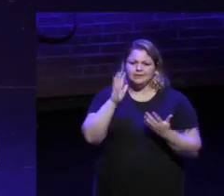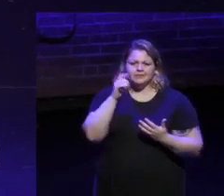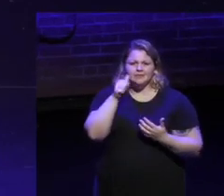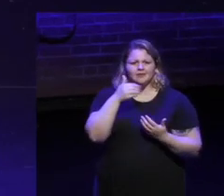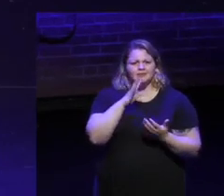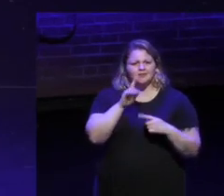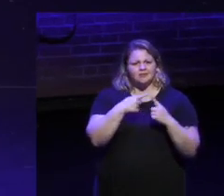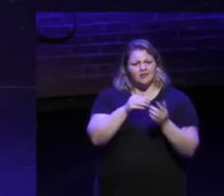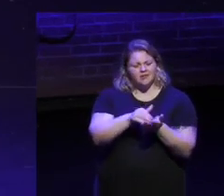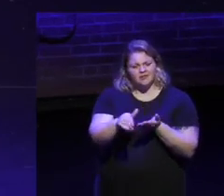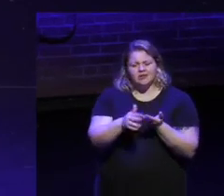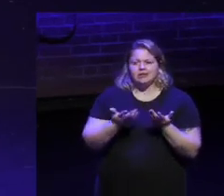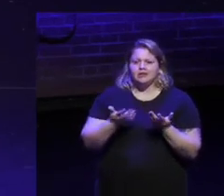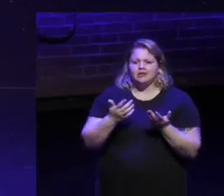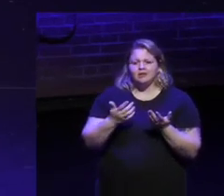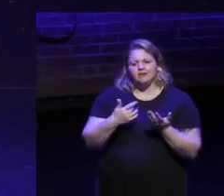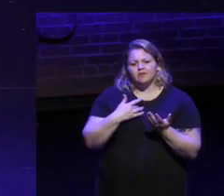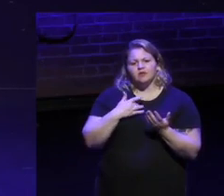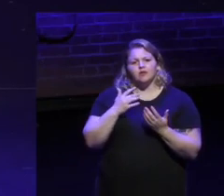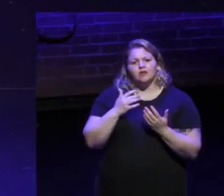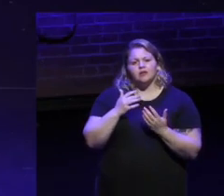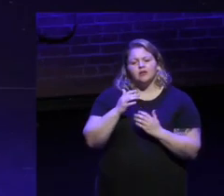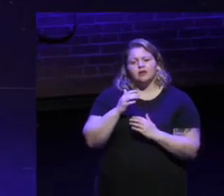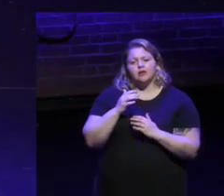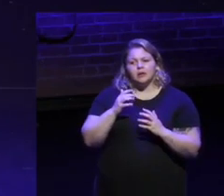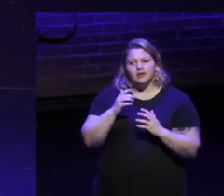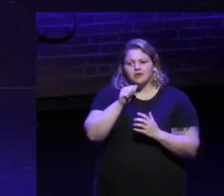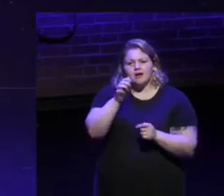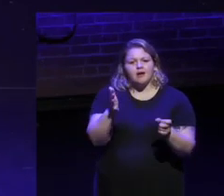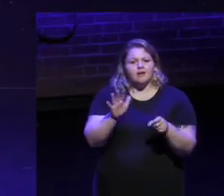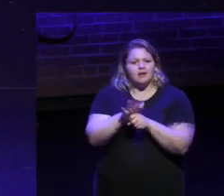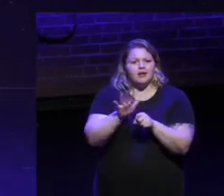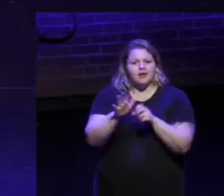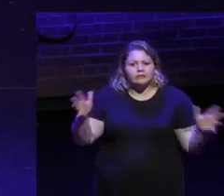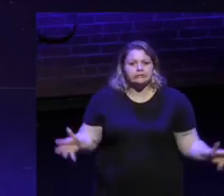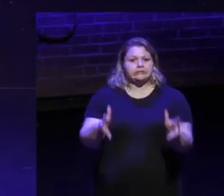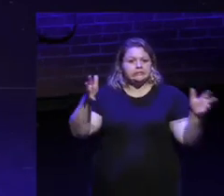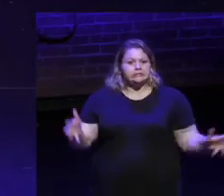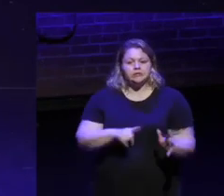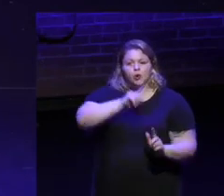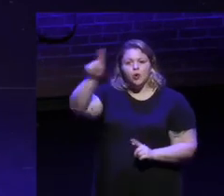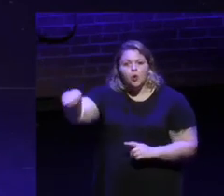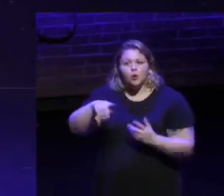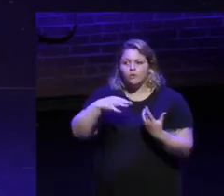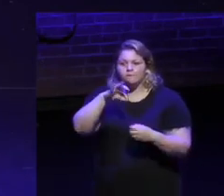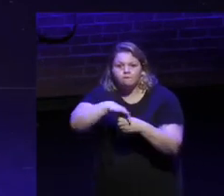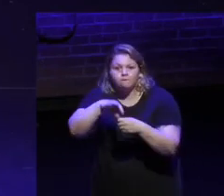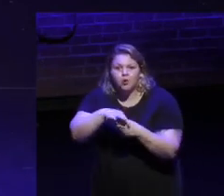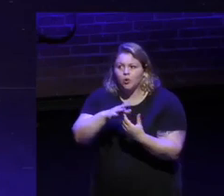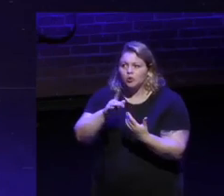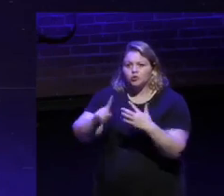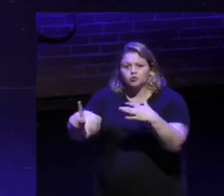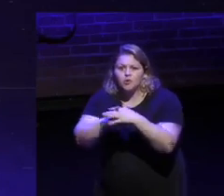grateful that you're organizing around getting to the ballot box to really support candidates that will invest in spaces and places that are not only